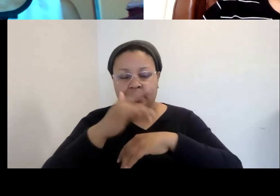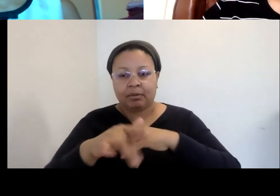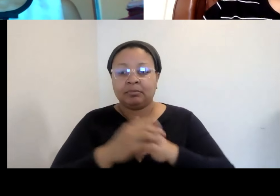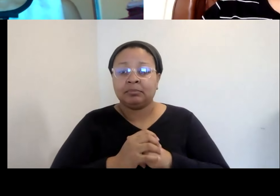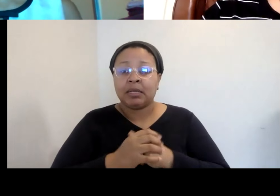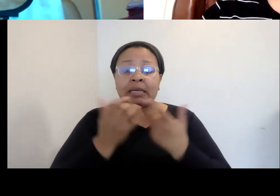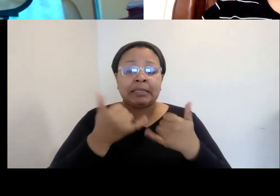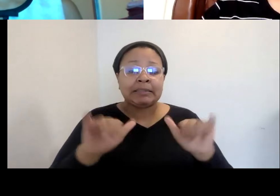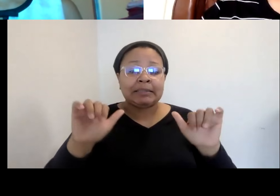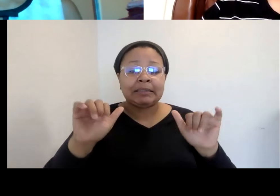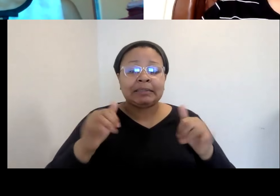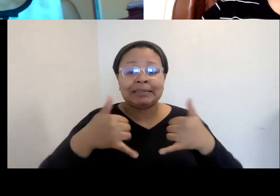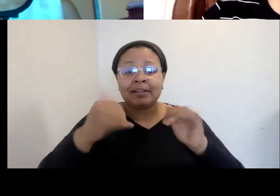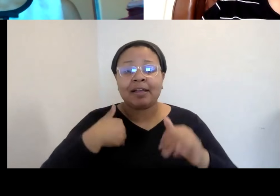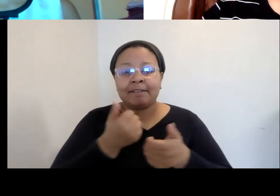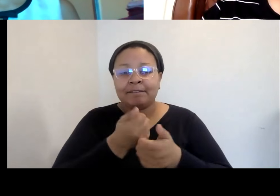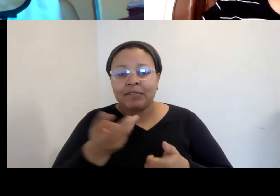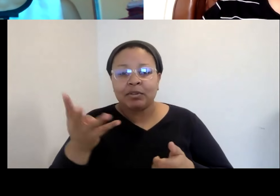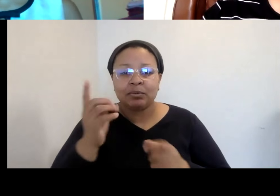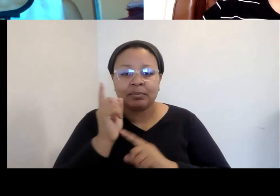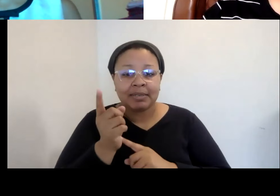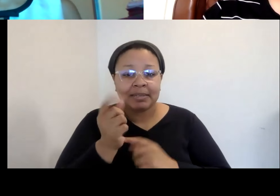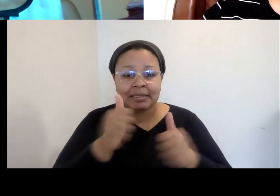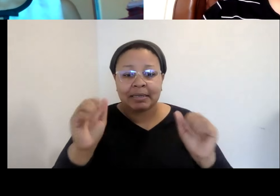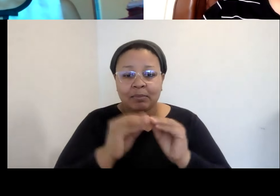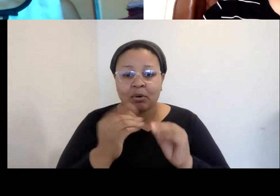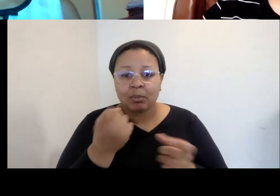right, we still have a few more minutes. Are there any other questions?